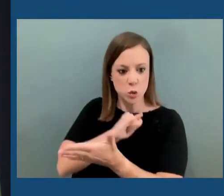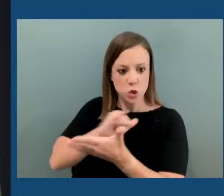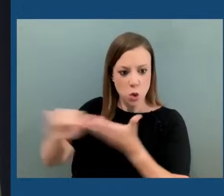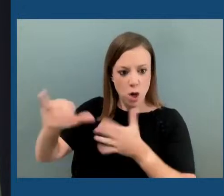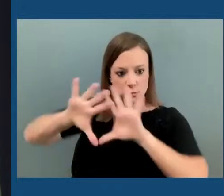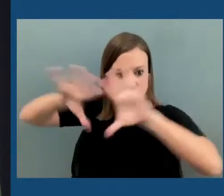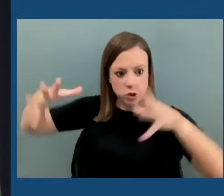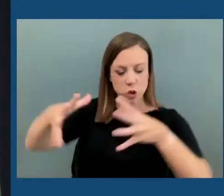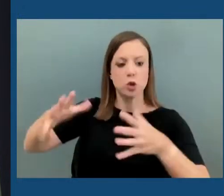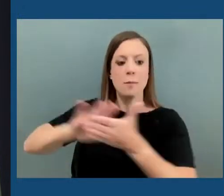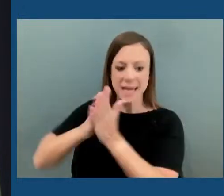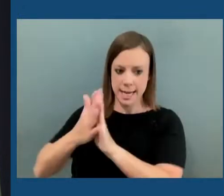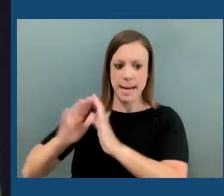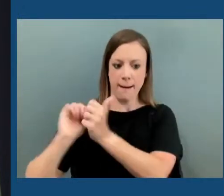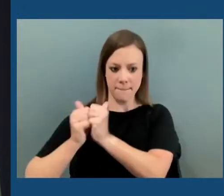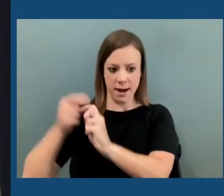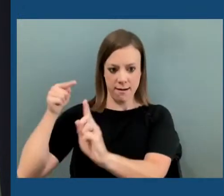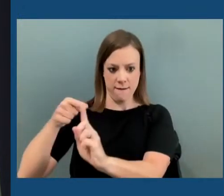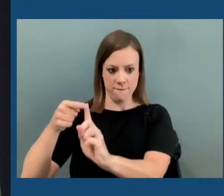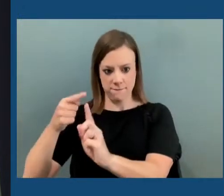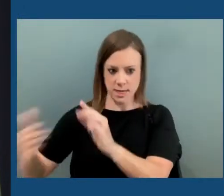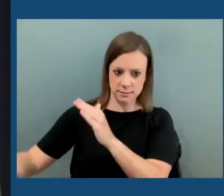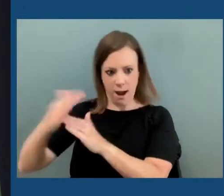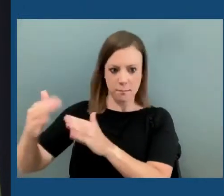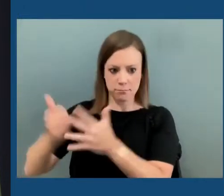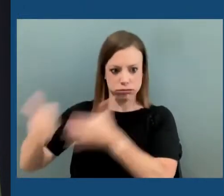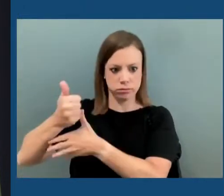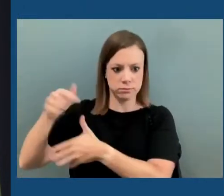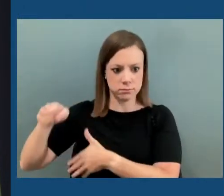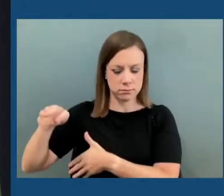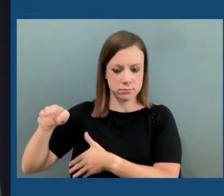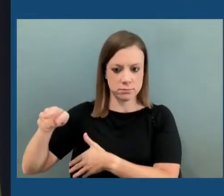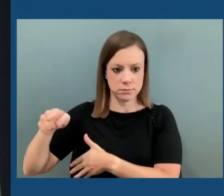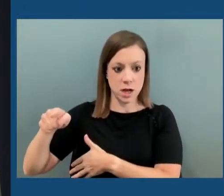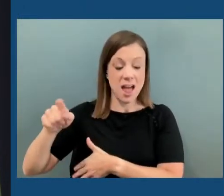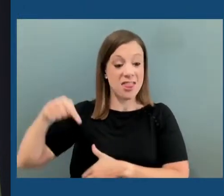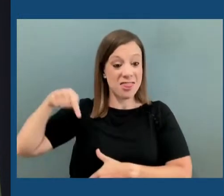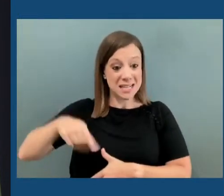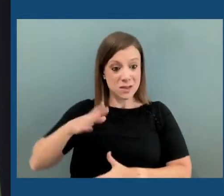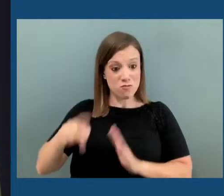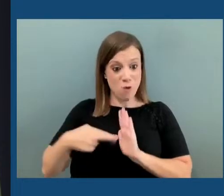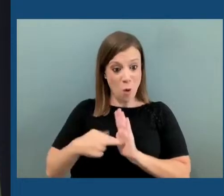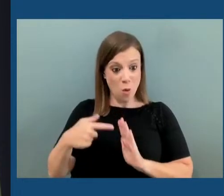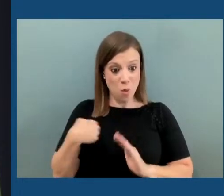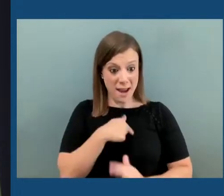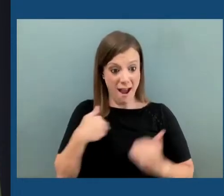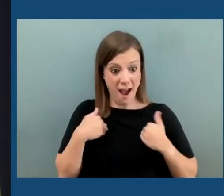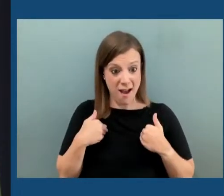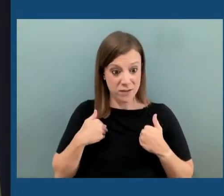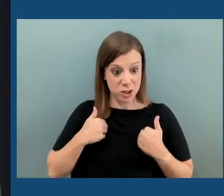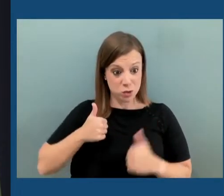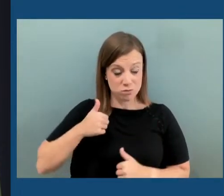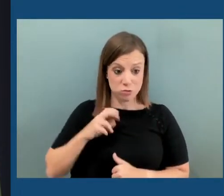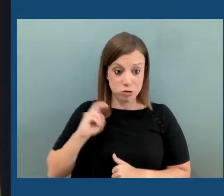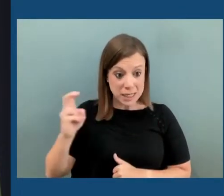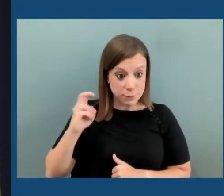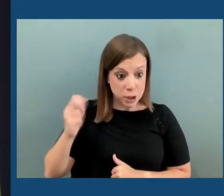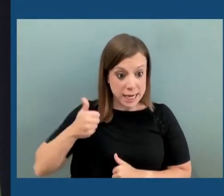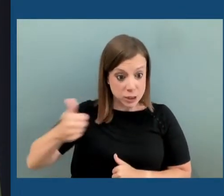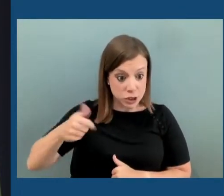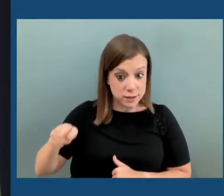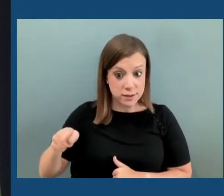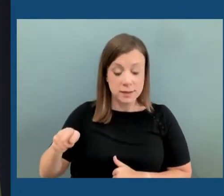And in this role that I have in transportation, that's the opportunity that we're seeing. So it's not just here in Rochester. Under